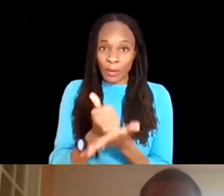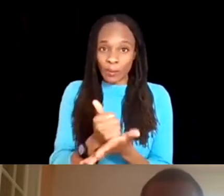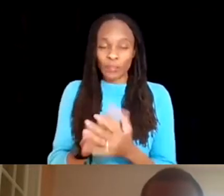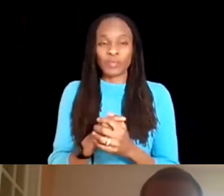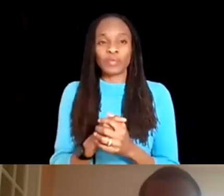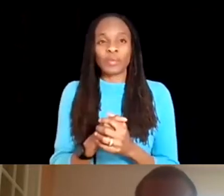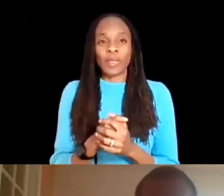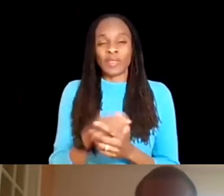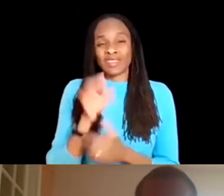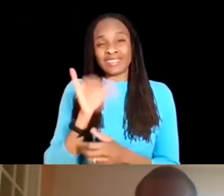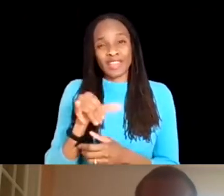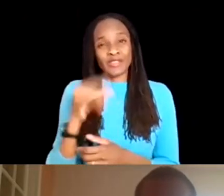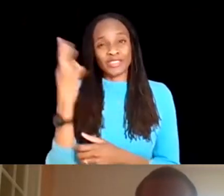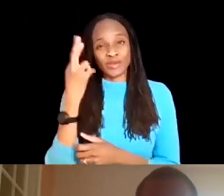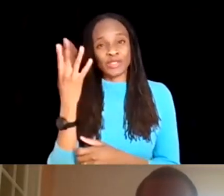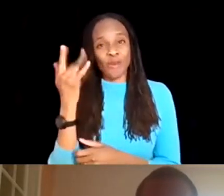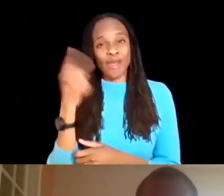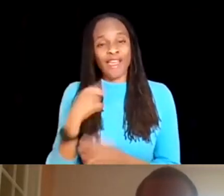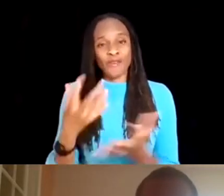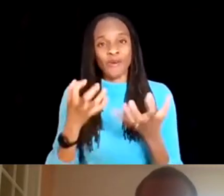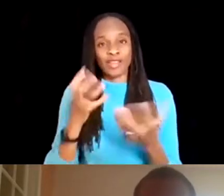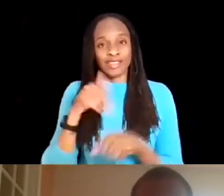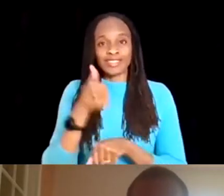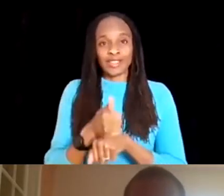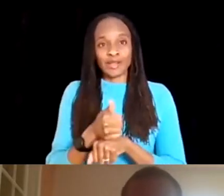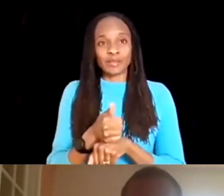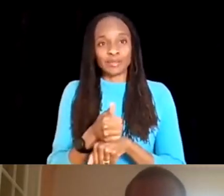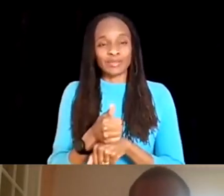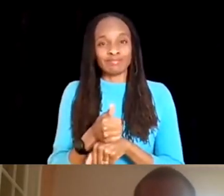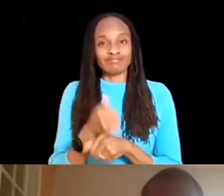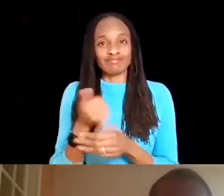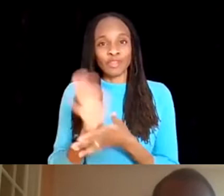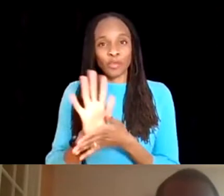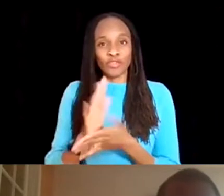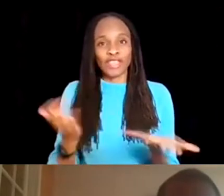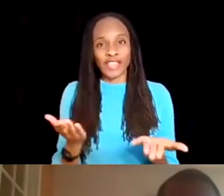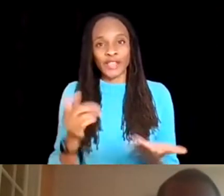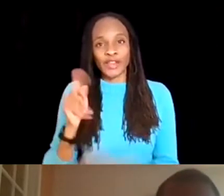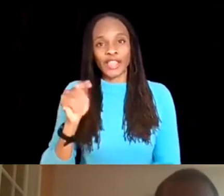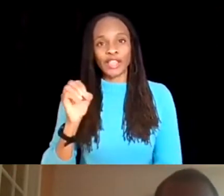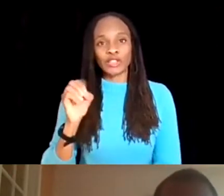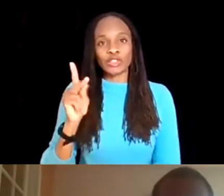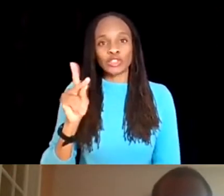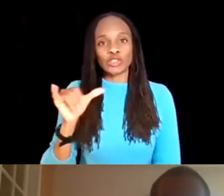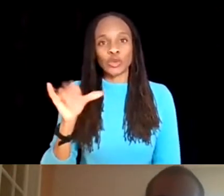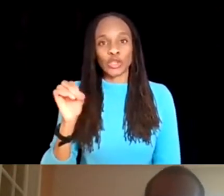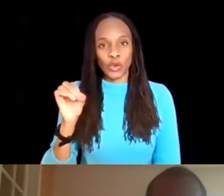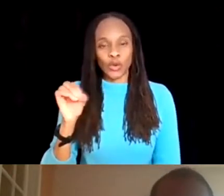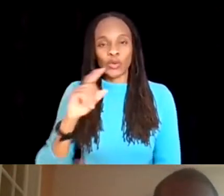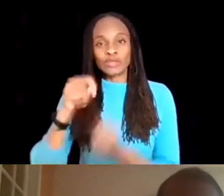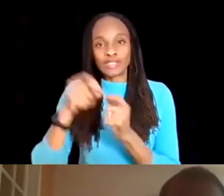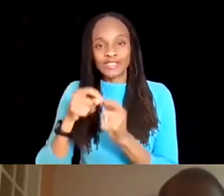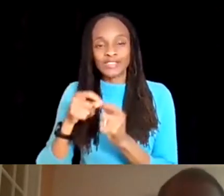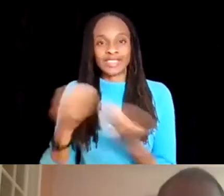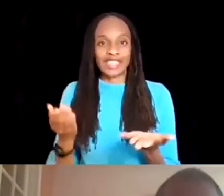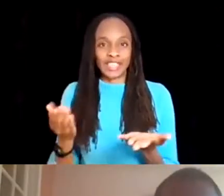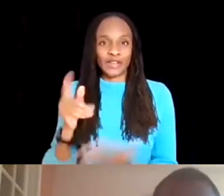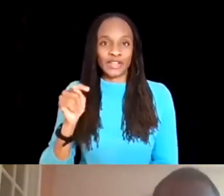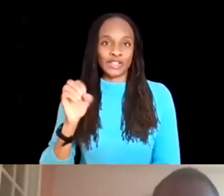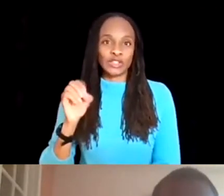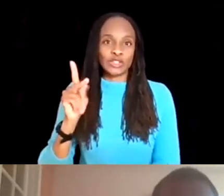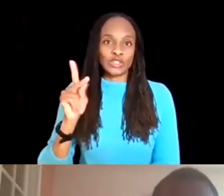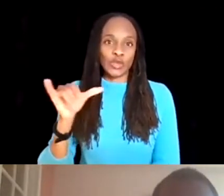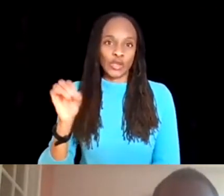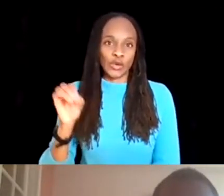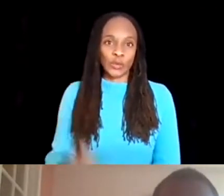So that was kind of the reason why I wanted to set a movie here in Tokyo, specifically in Tokyo. Yeah.